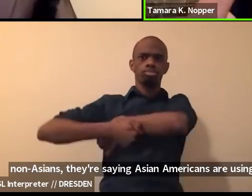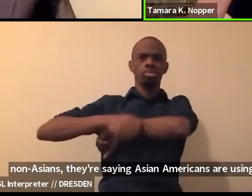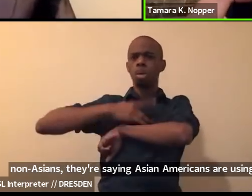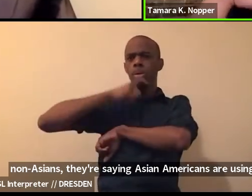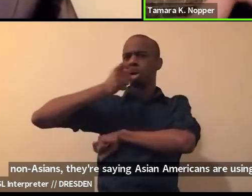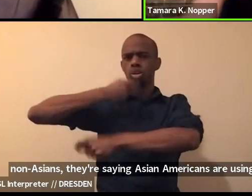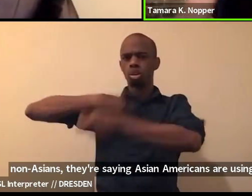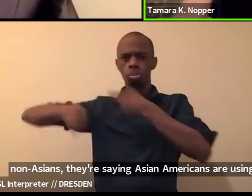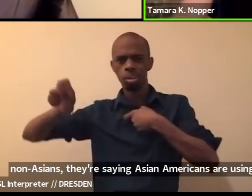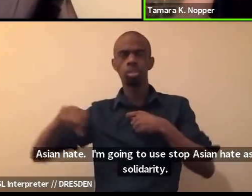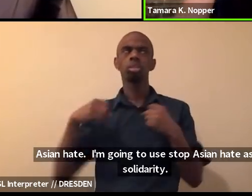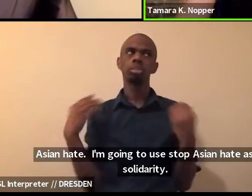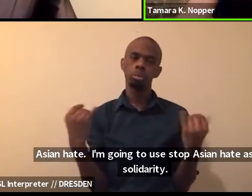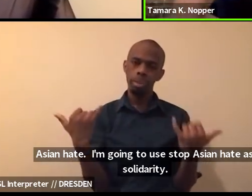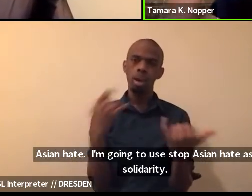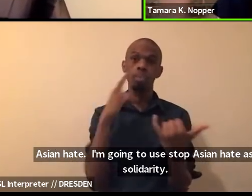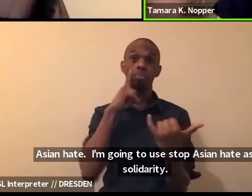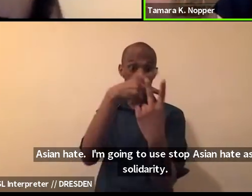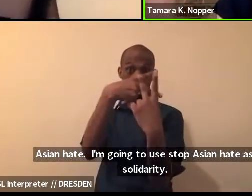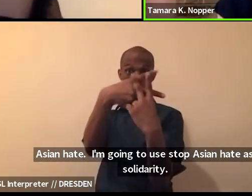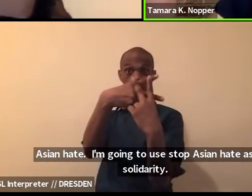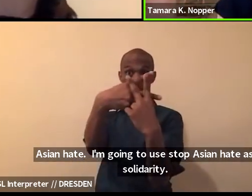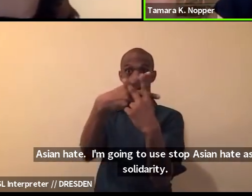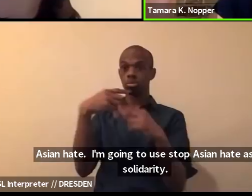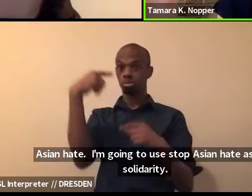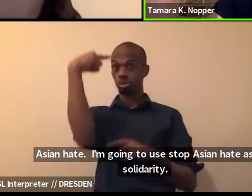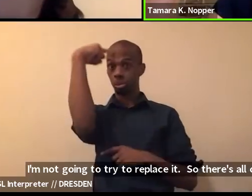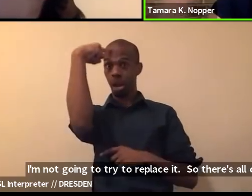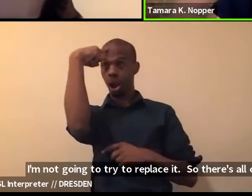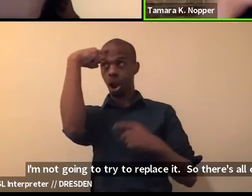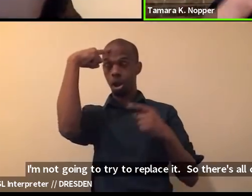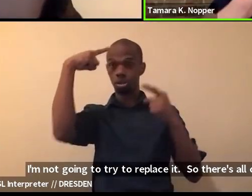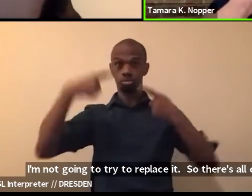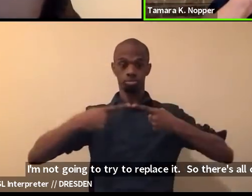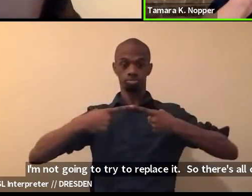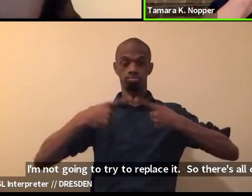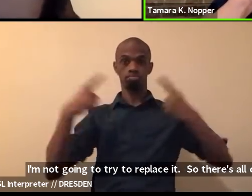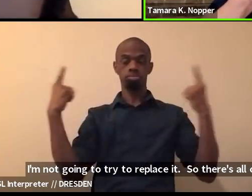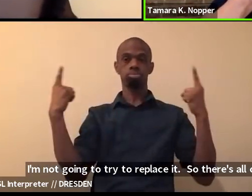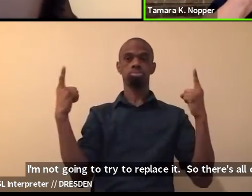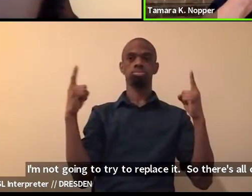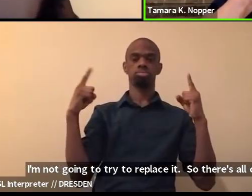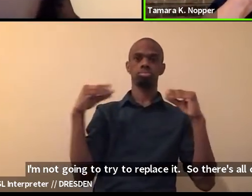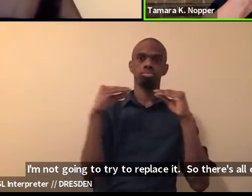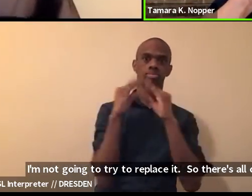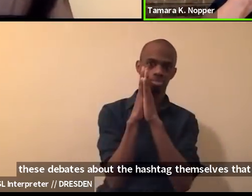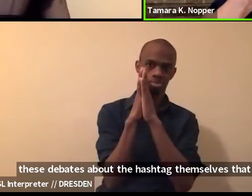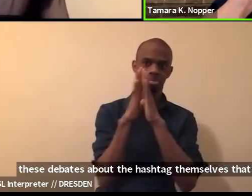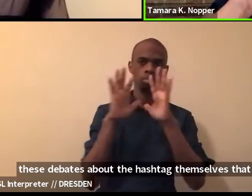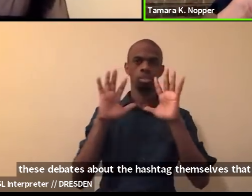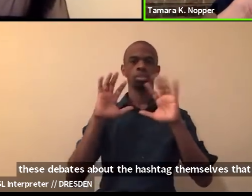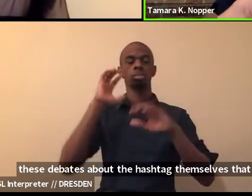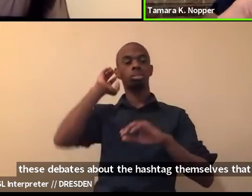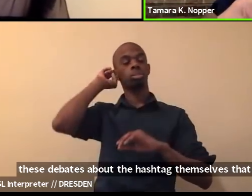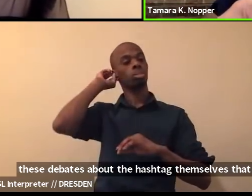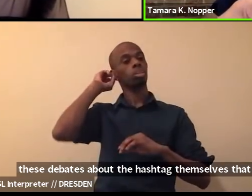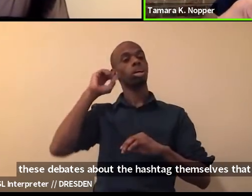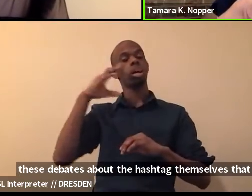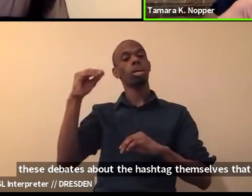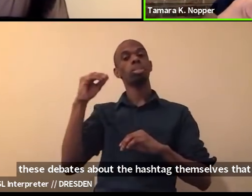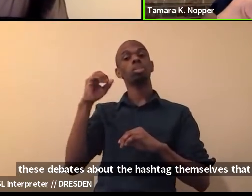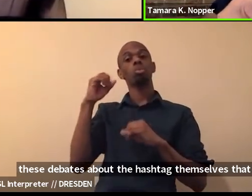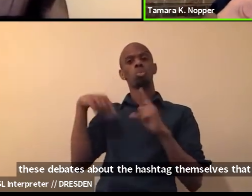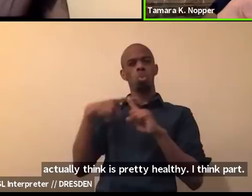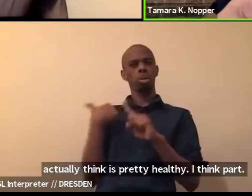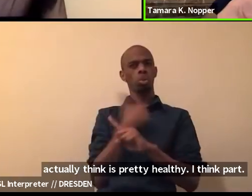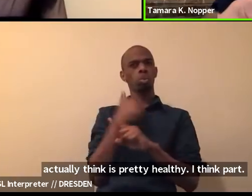debates about the hashtag themselves that I actually think is pretty healthy. I think part of the question I have is, when we're debating the